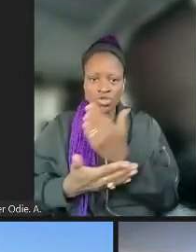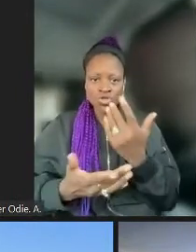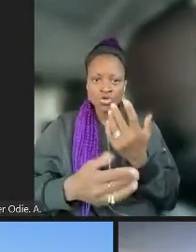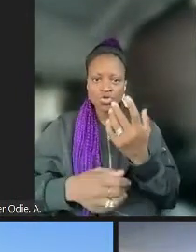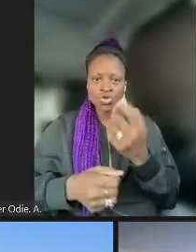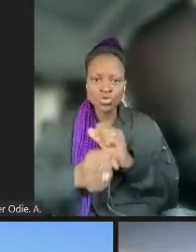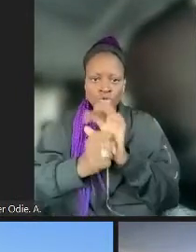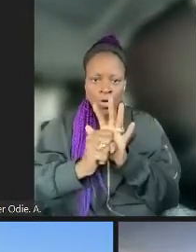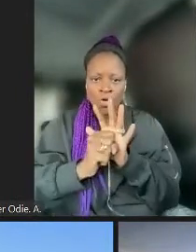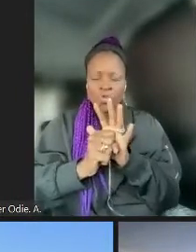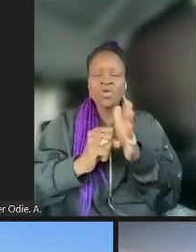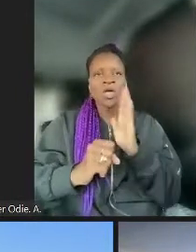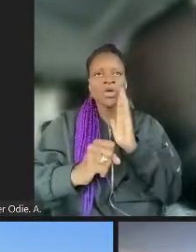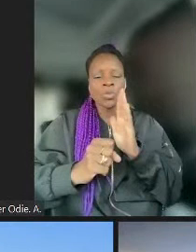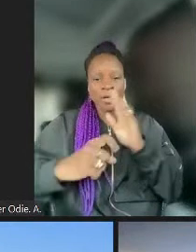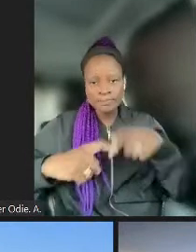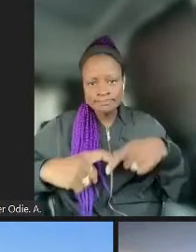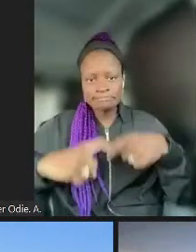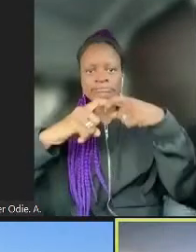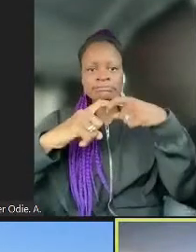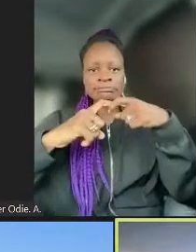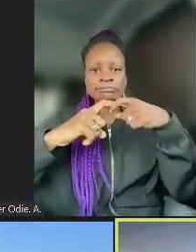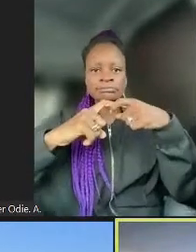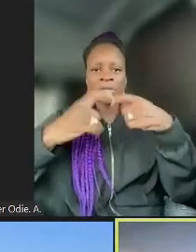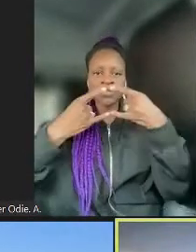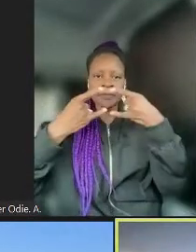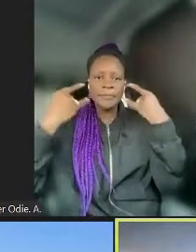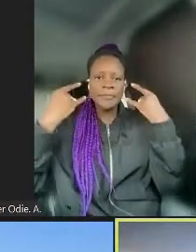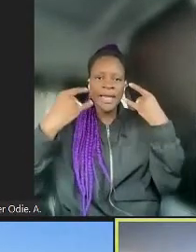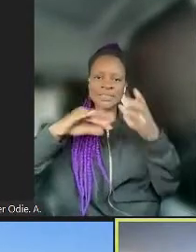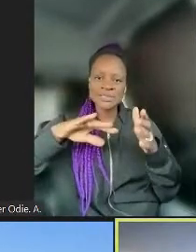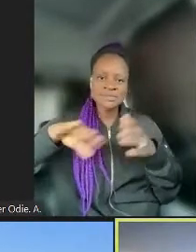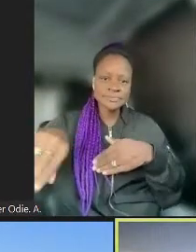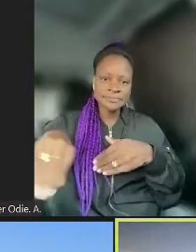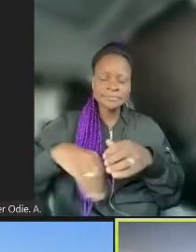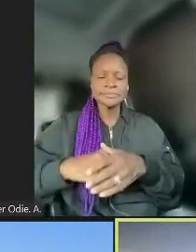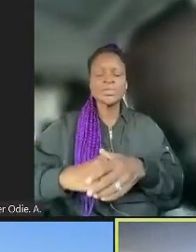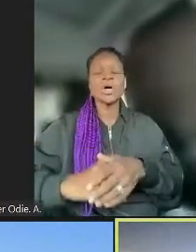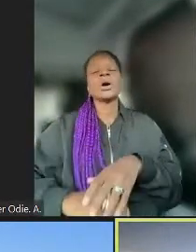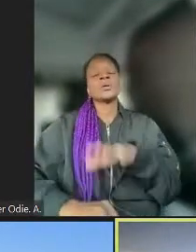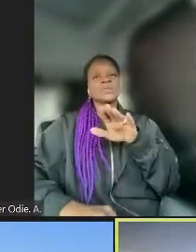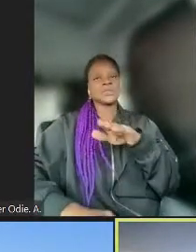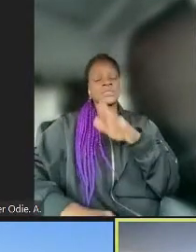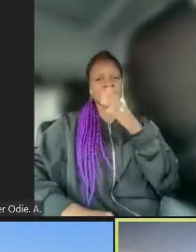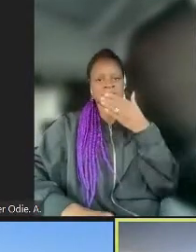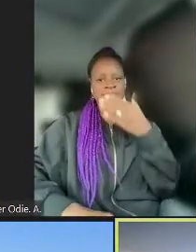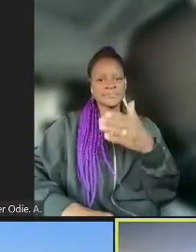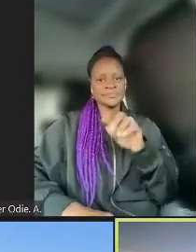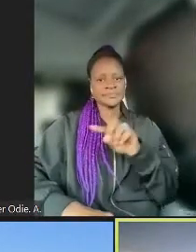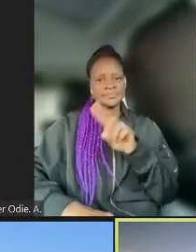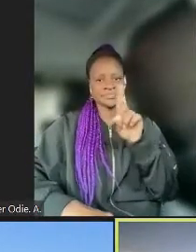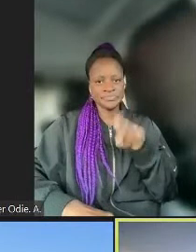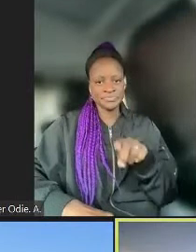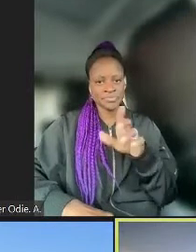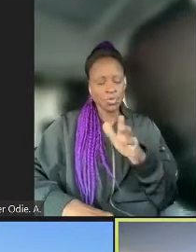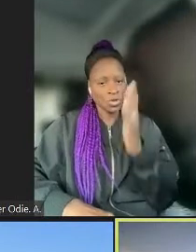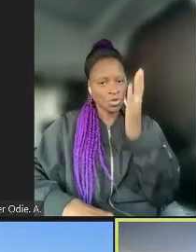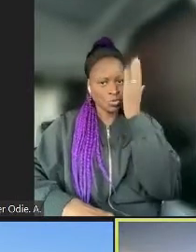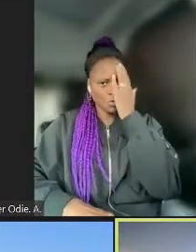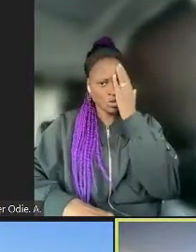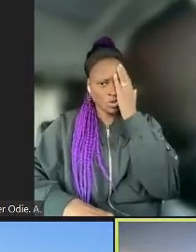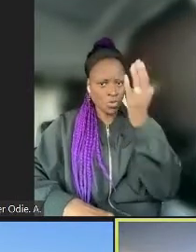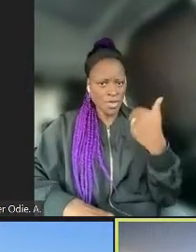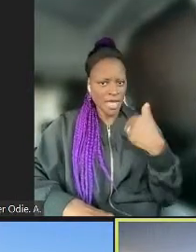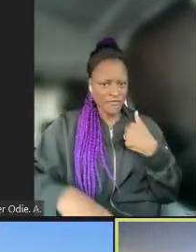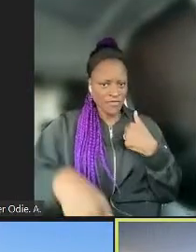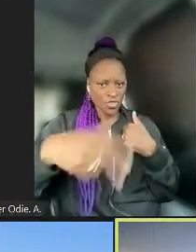that decision? Dr. Mace, what do you think? Yeah, thanks. Again, a great question. As you know, we have three criteria that